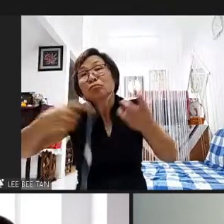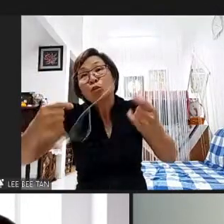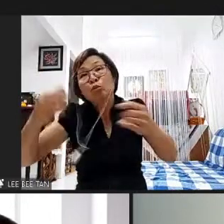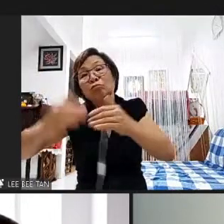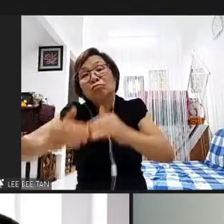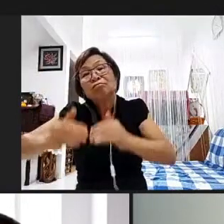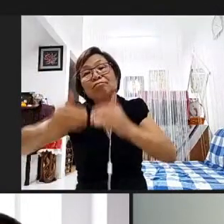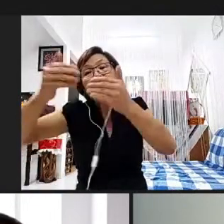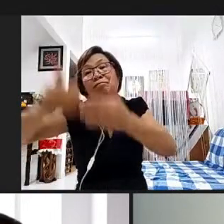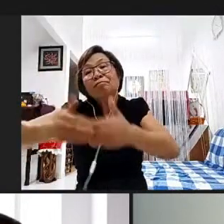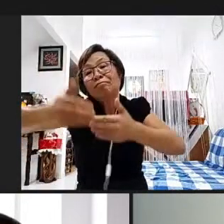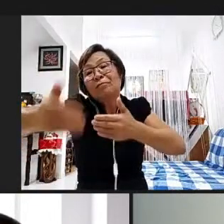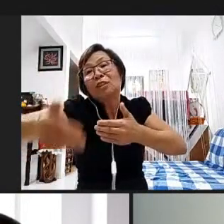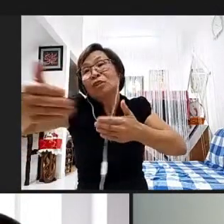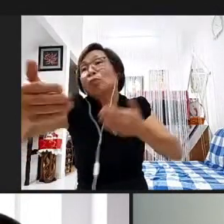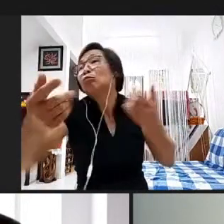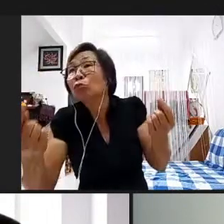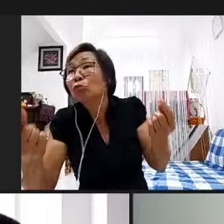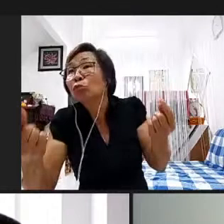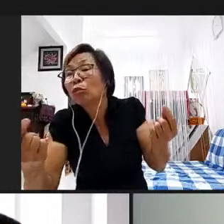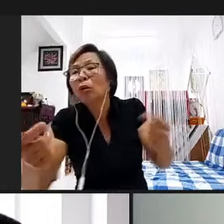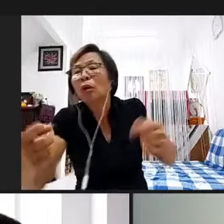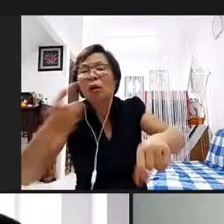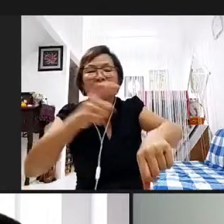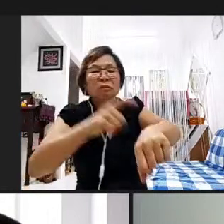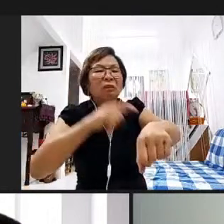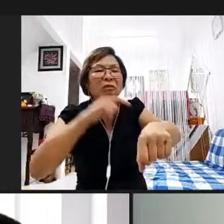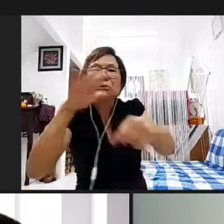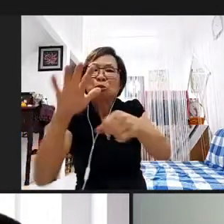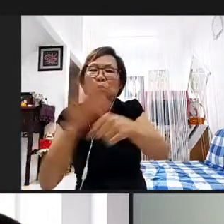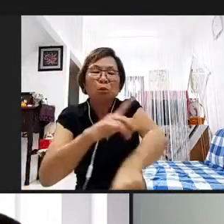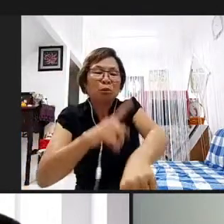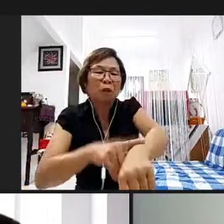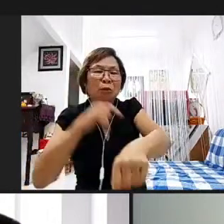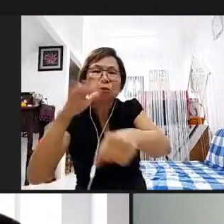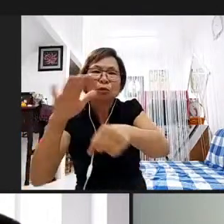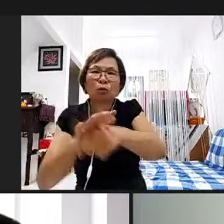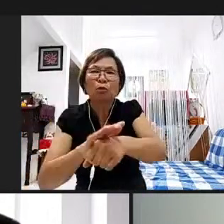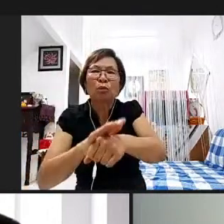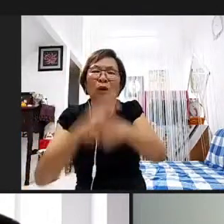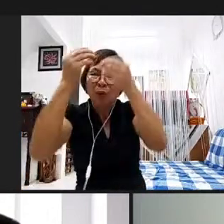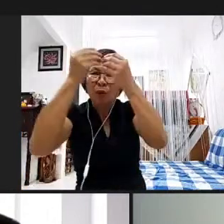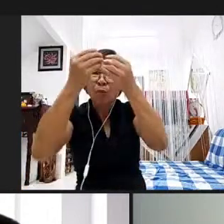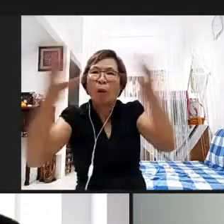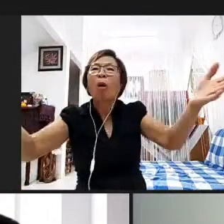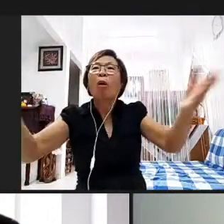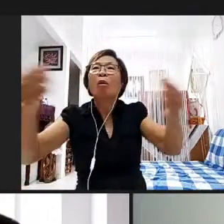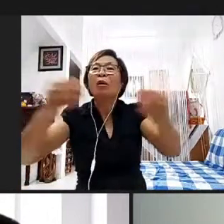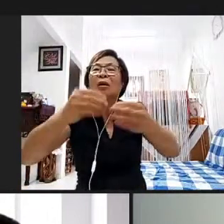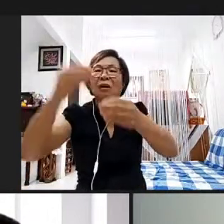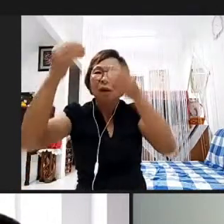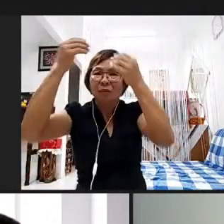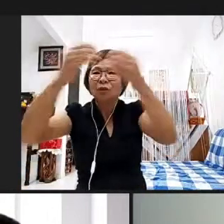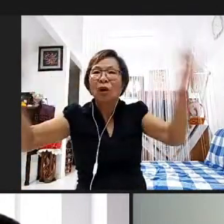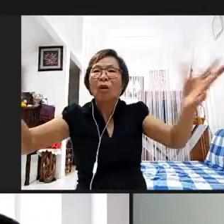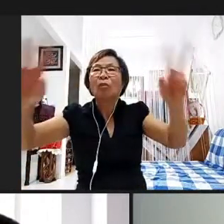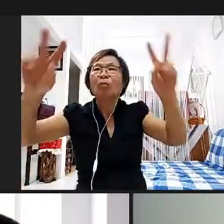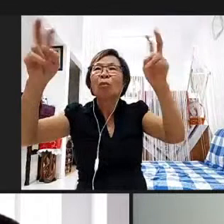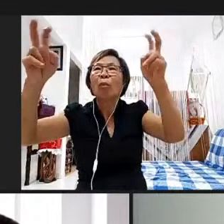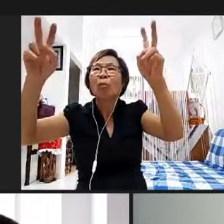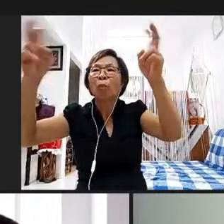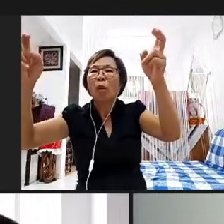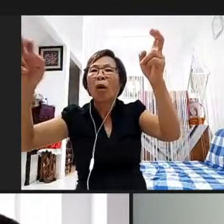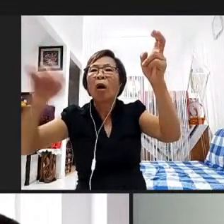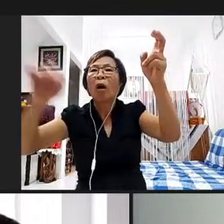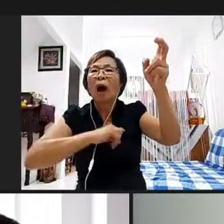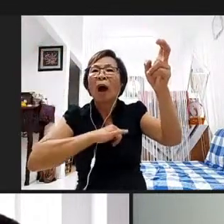Yeah. Due to time shortage, I would not share in detail, the topics that I